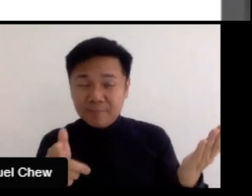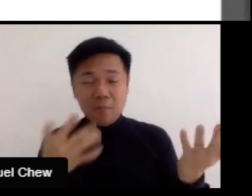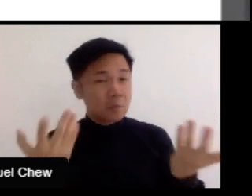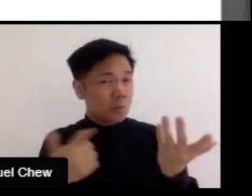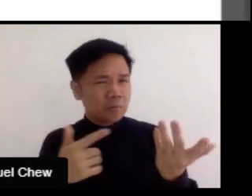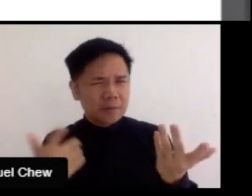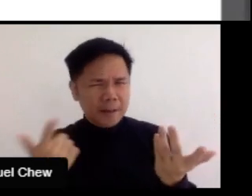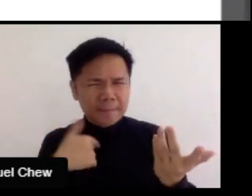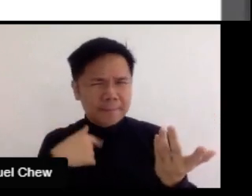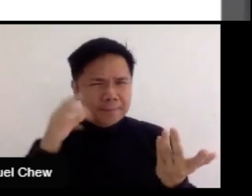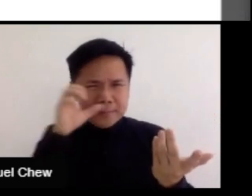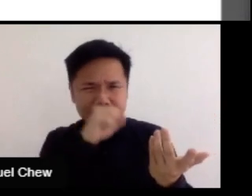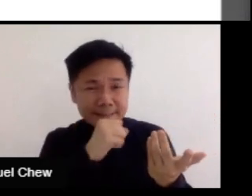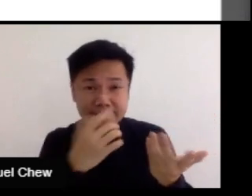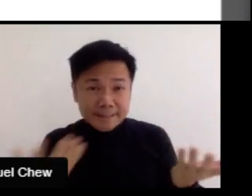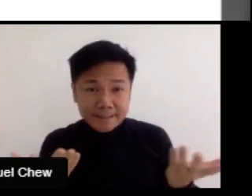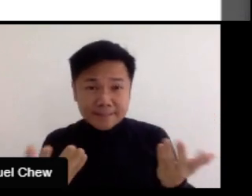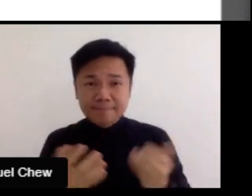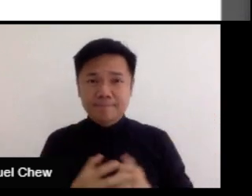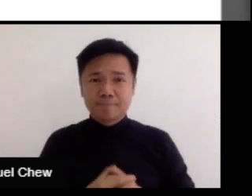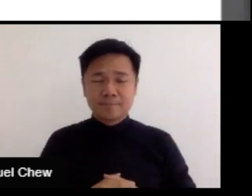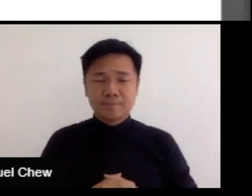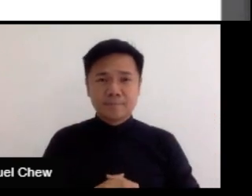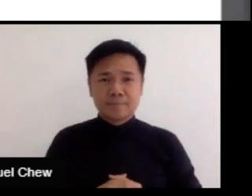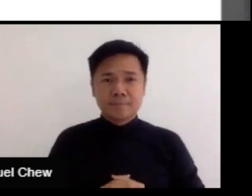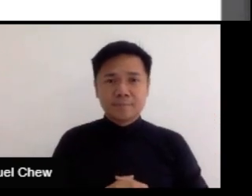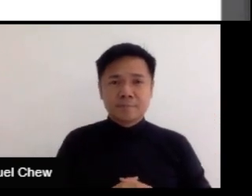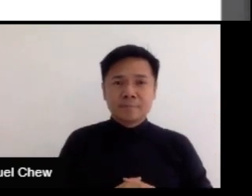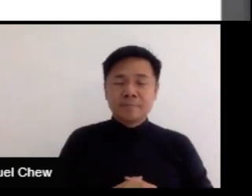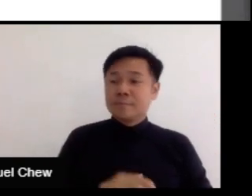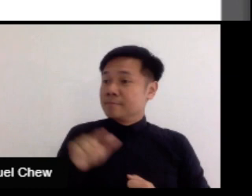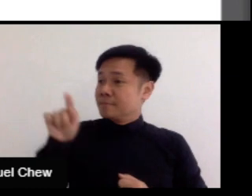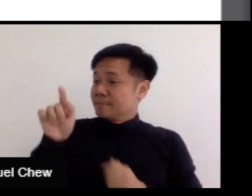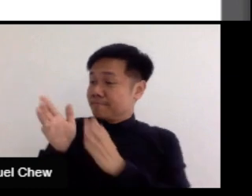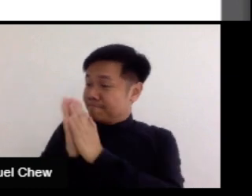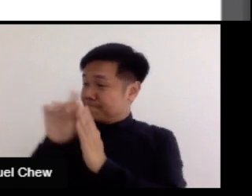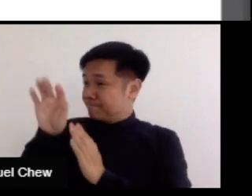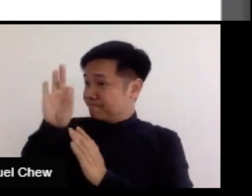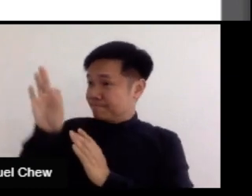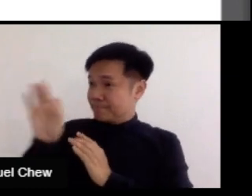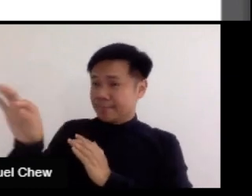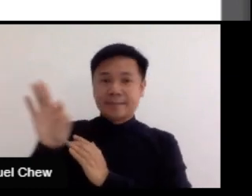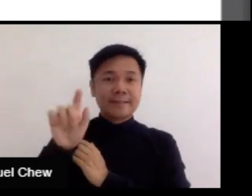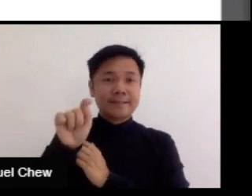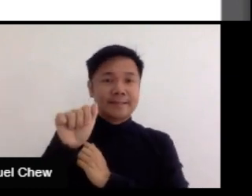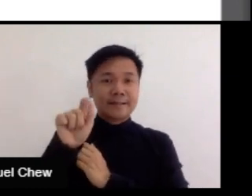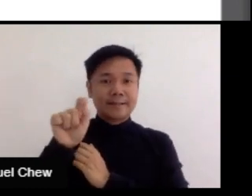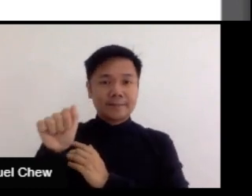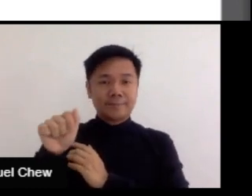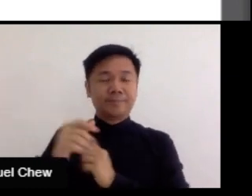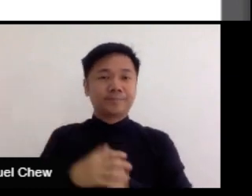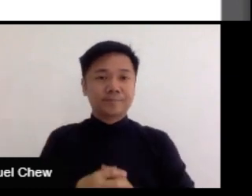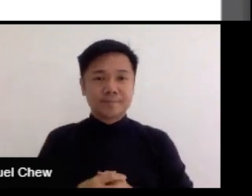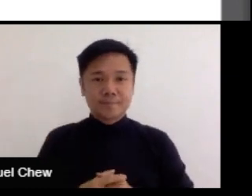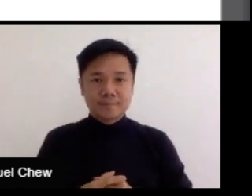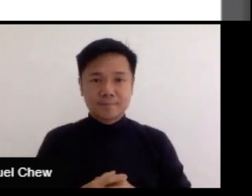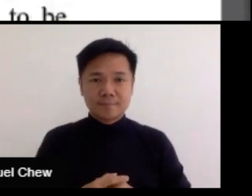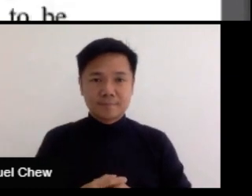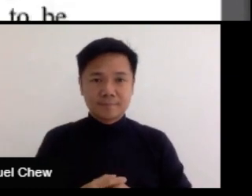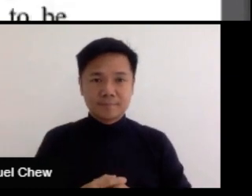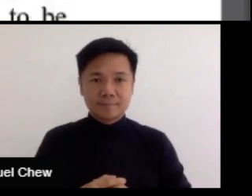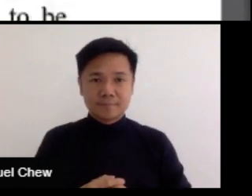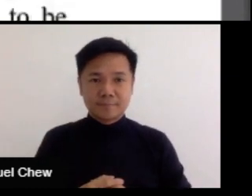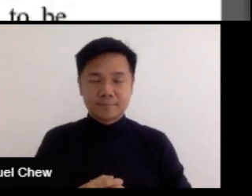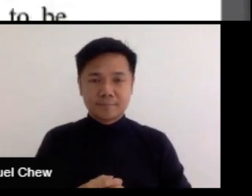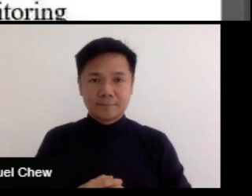Yeah. Thank you. Mr. Tata, please go ahead. I think it's the chair